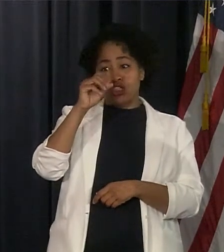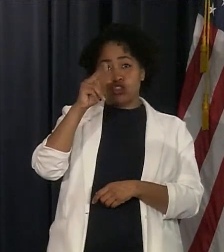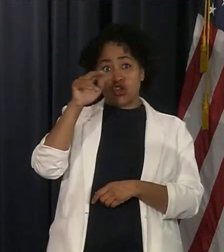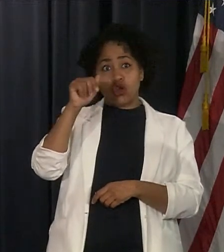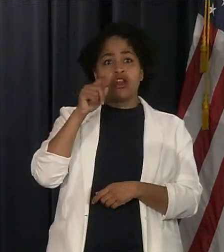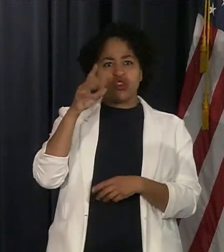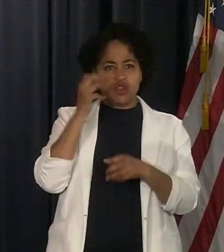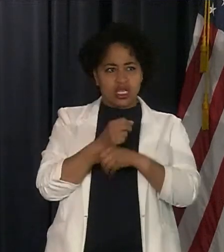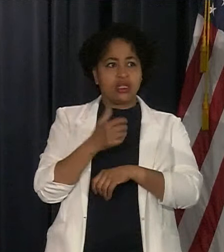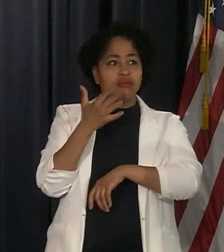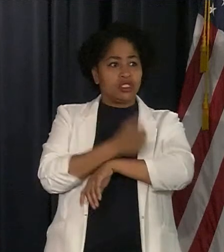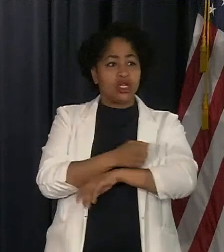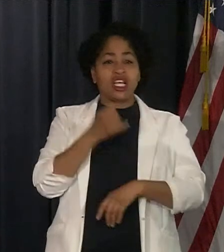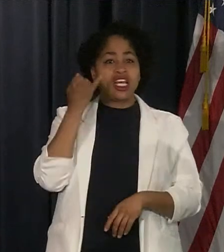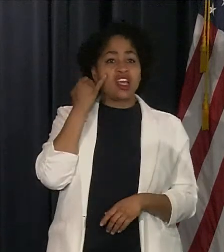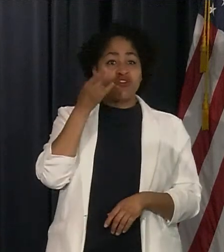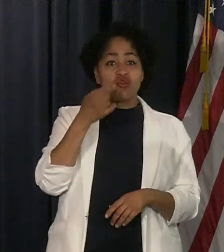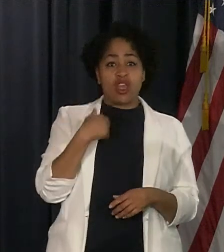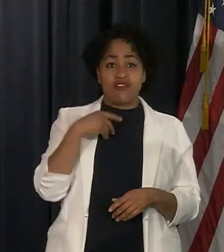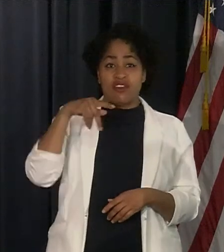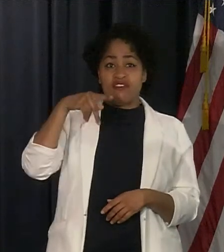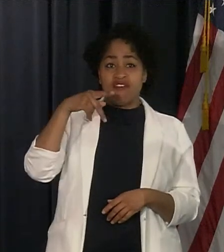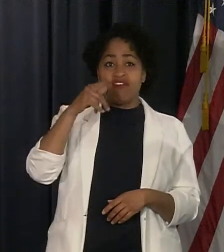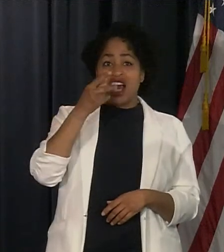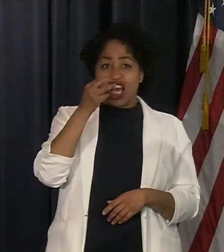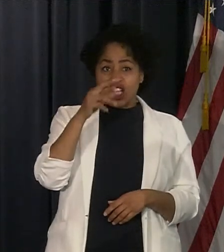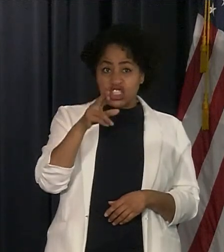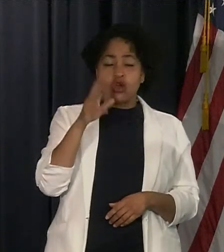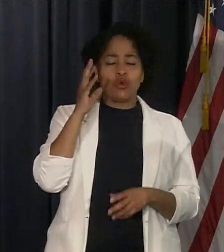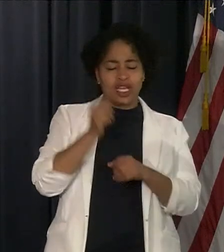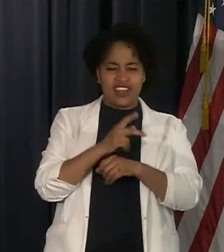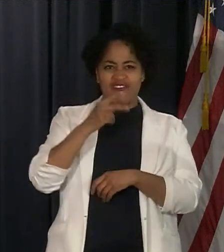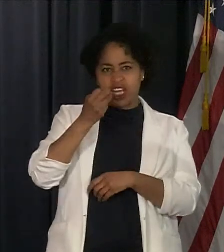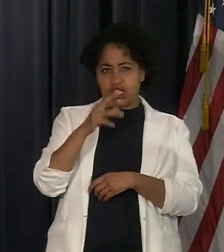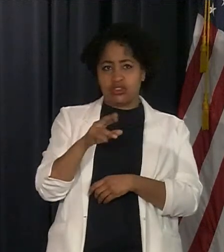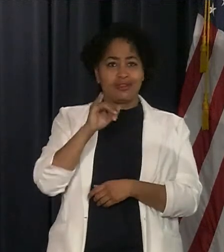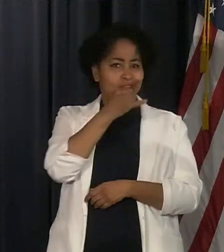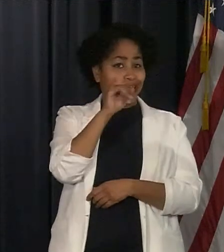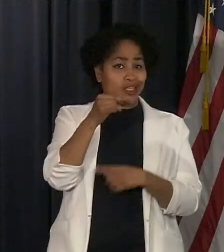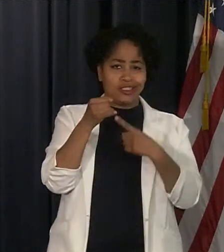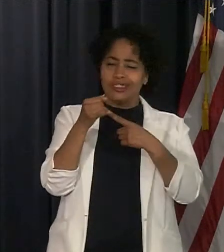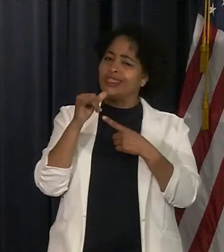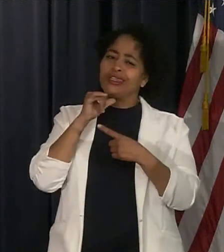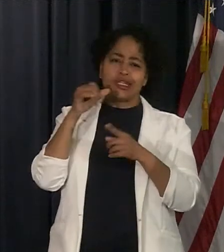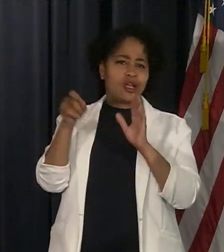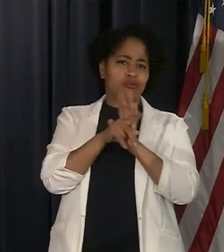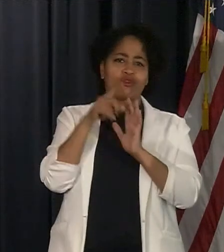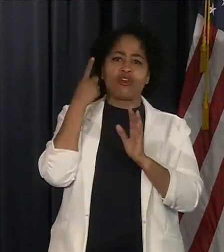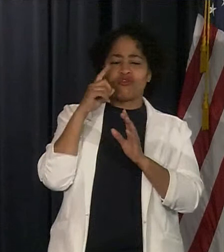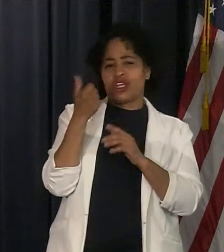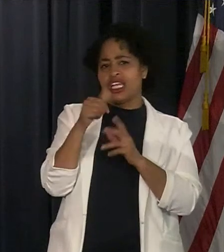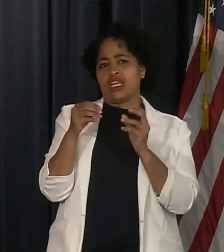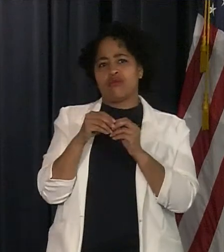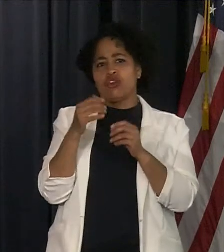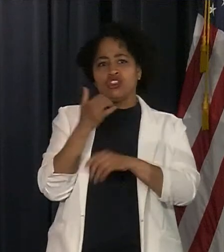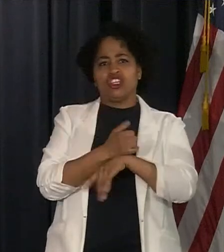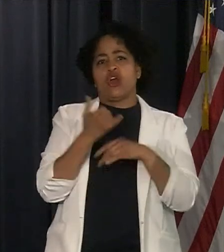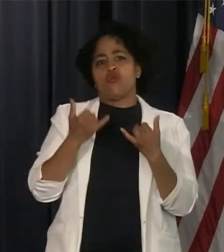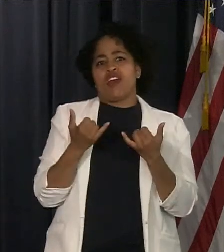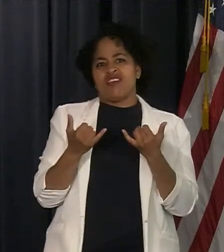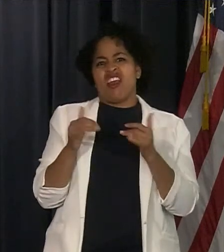before, you'll get a 3rd Pfizer. Johnson & Johnson at this point is not approved for supplemental shots. That's still